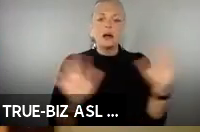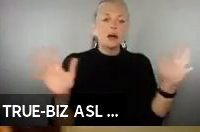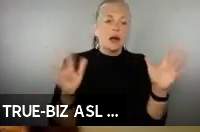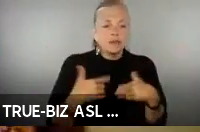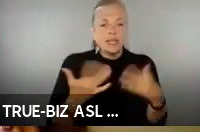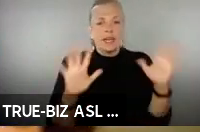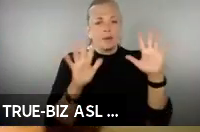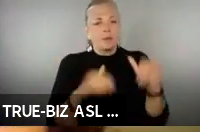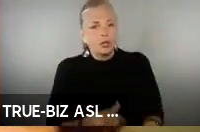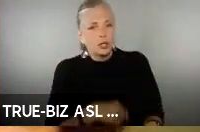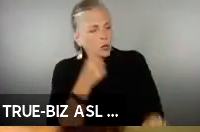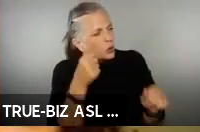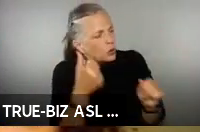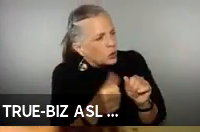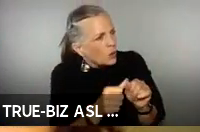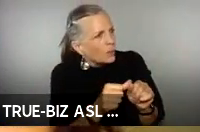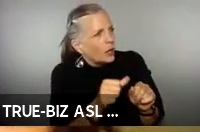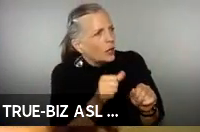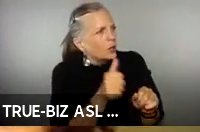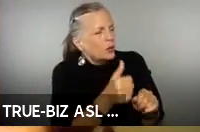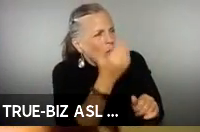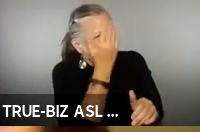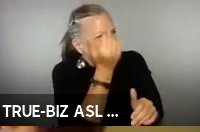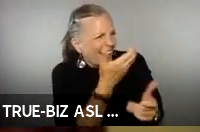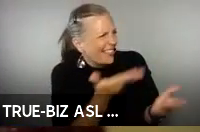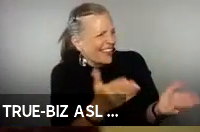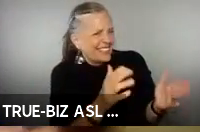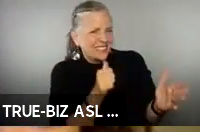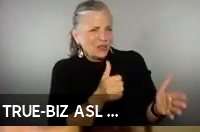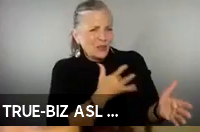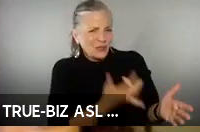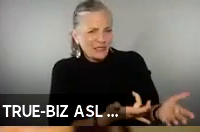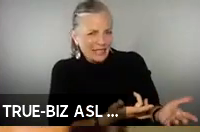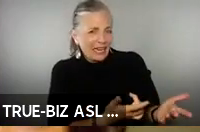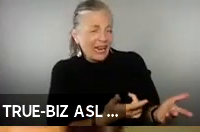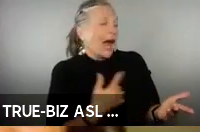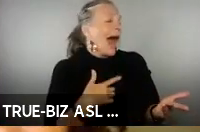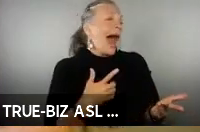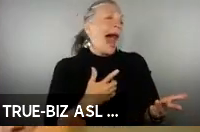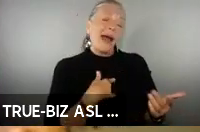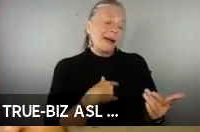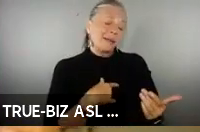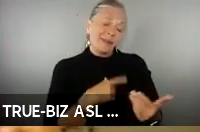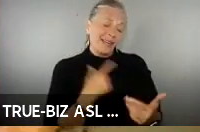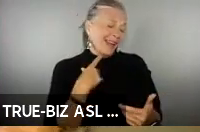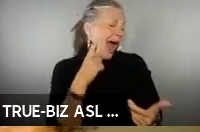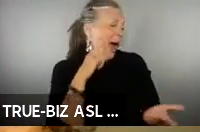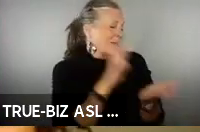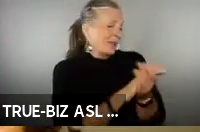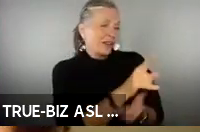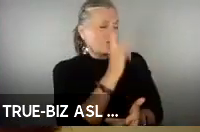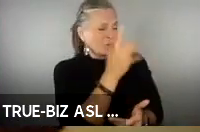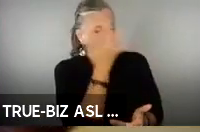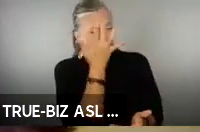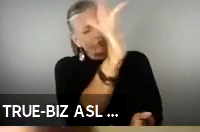You remember, don't you? I mean, you're not the forgetful sort. I mean, I had you pegged as a very sharp, astute, even kind of